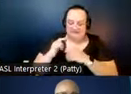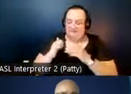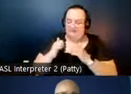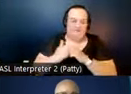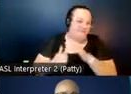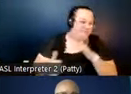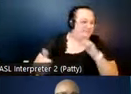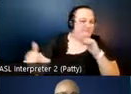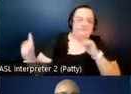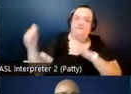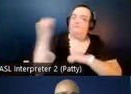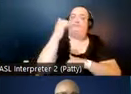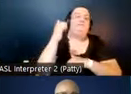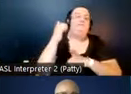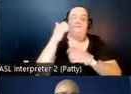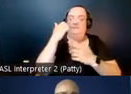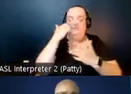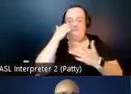of